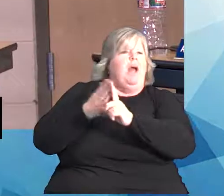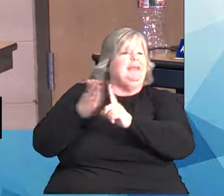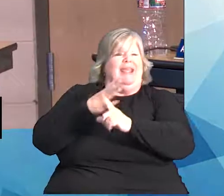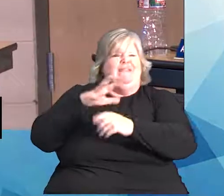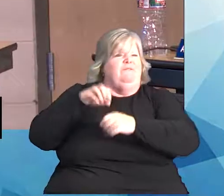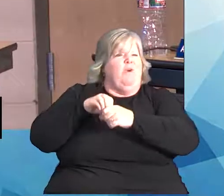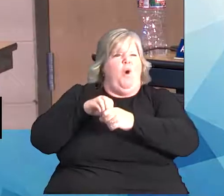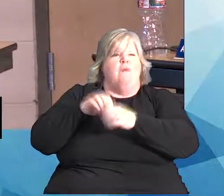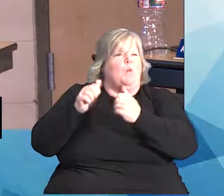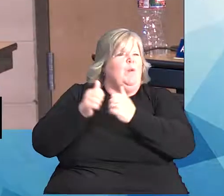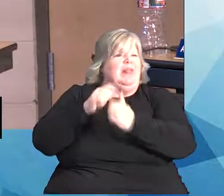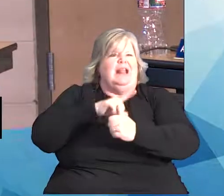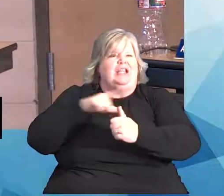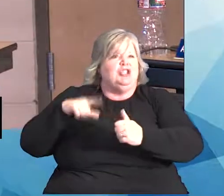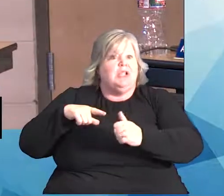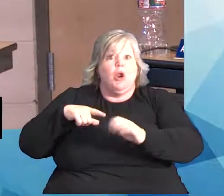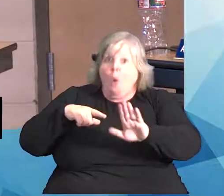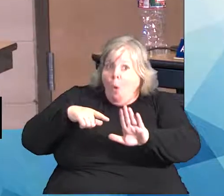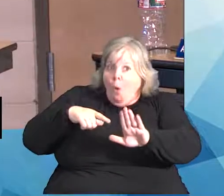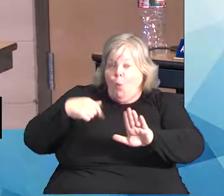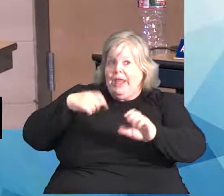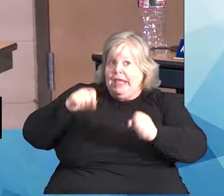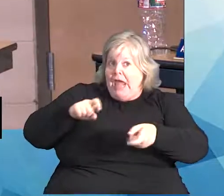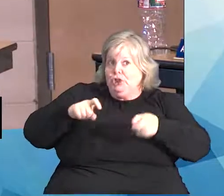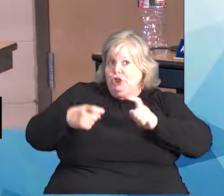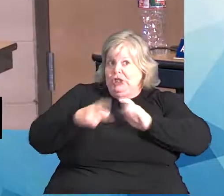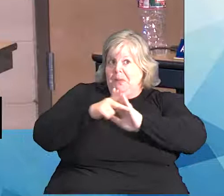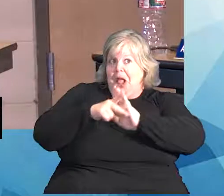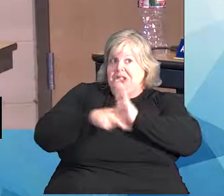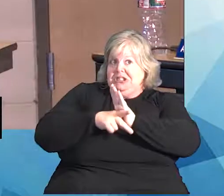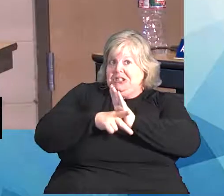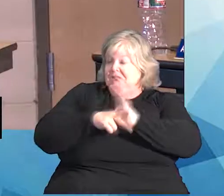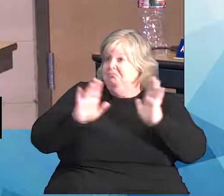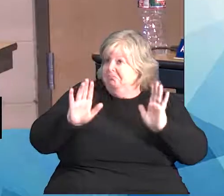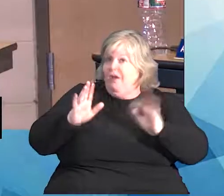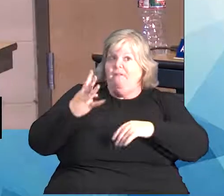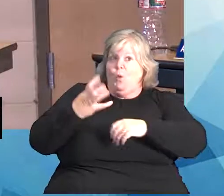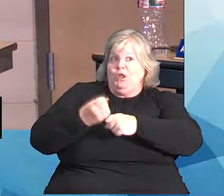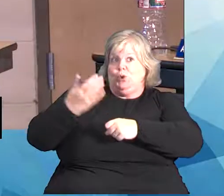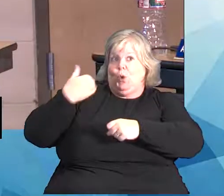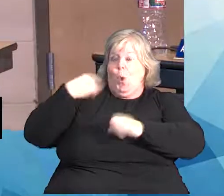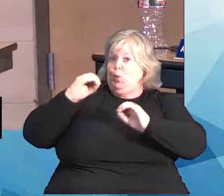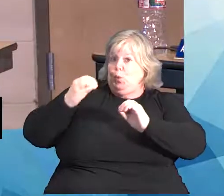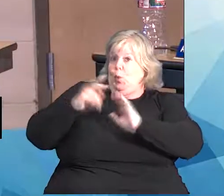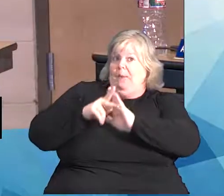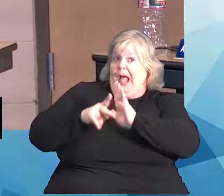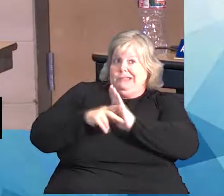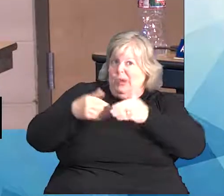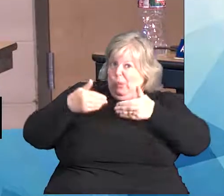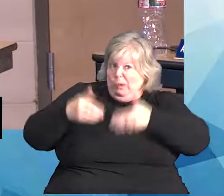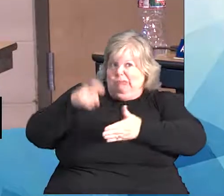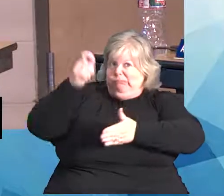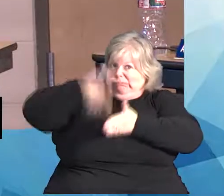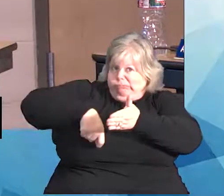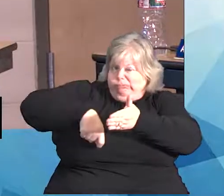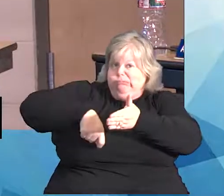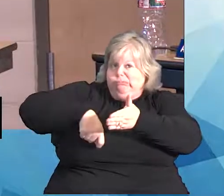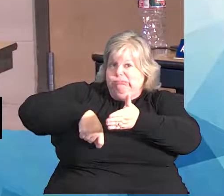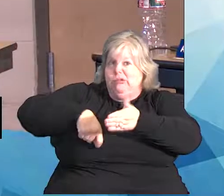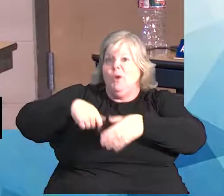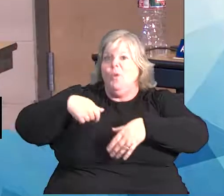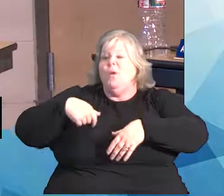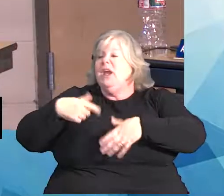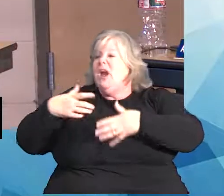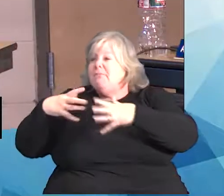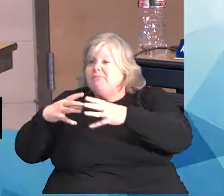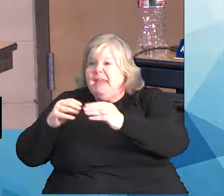Our policy can change. We didn't have one. We didn't have one of these policies 4 years ago. We created it. We met with some committees. We